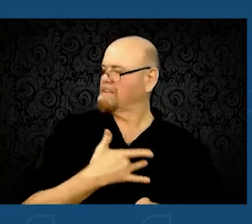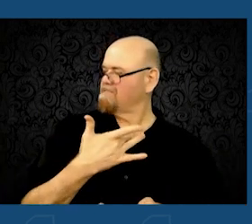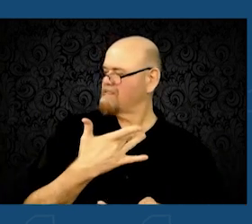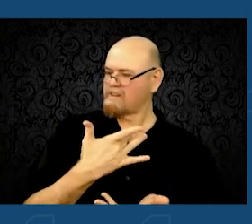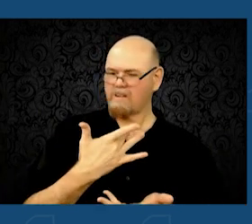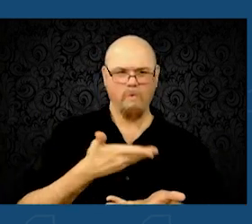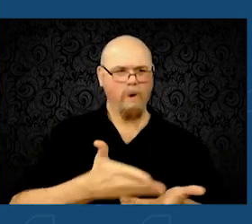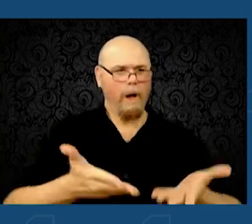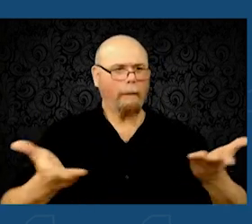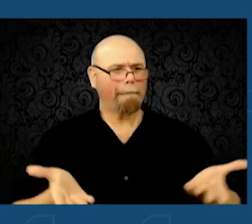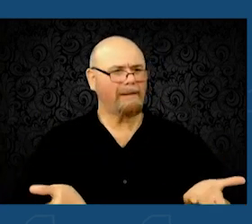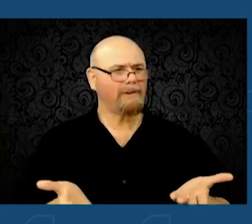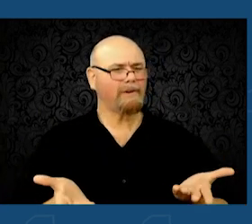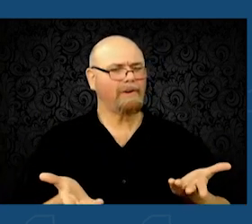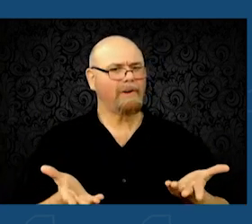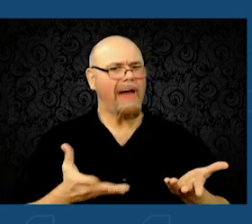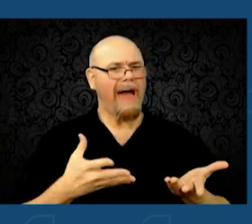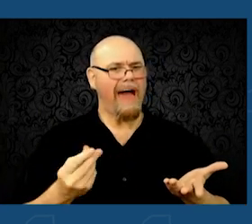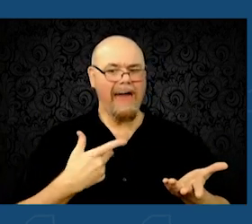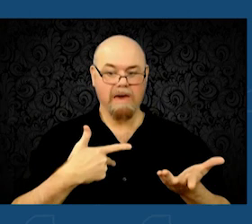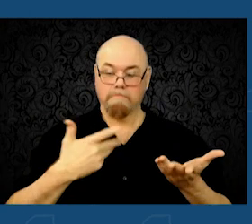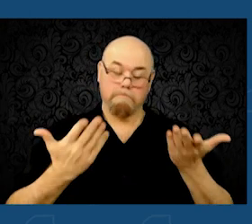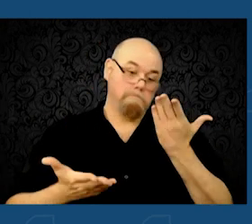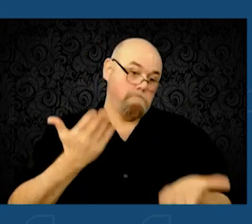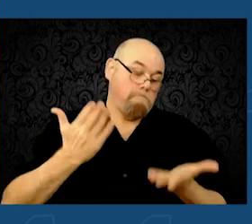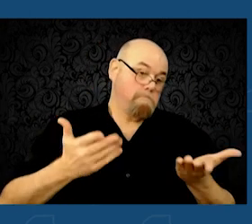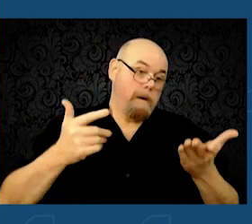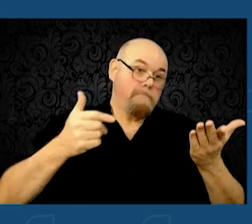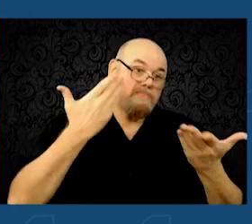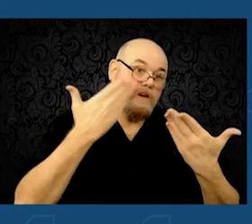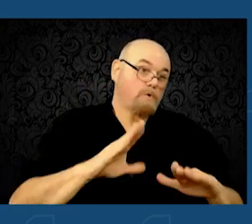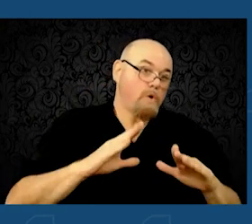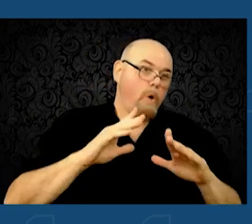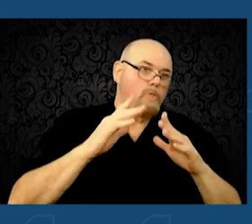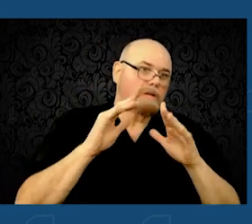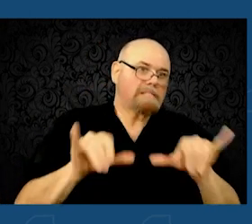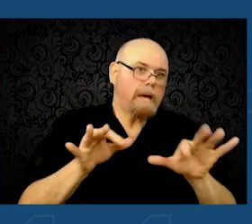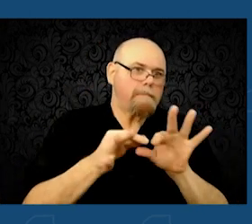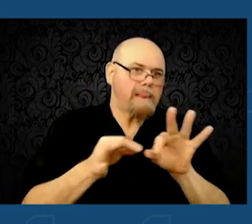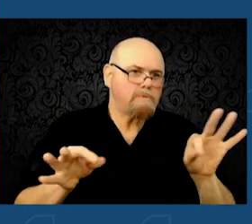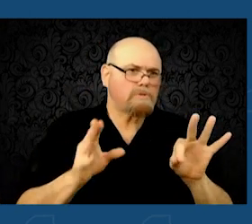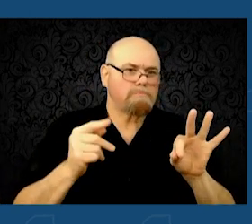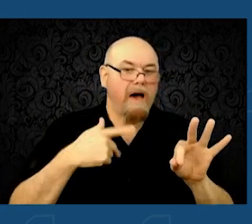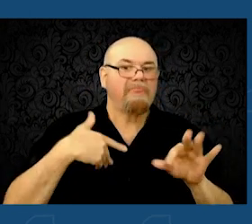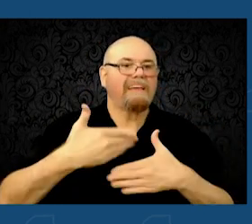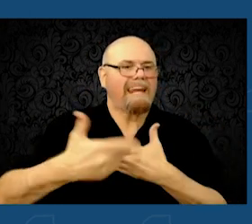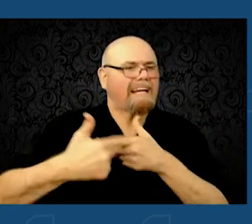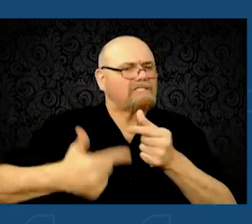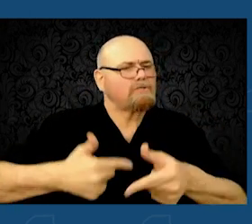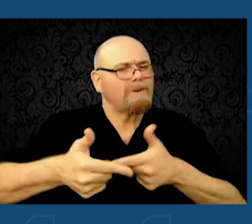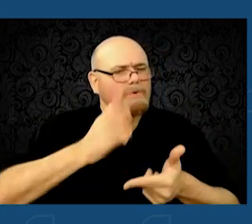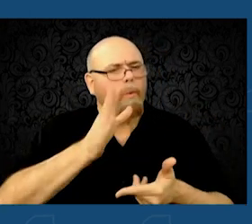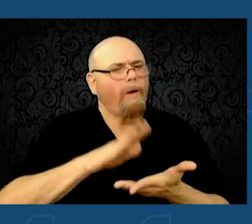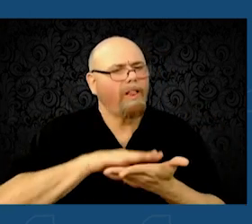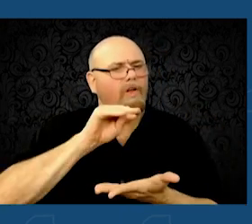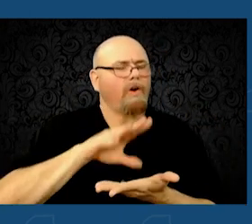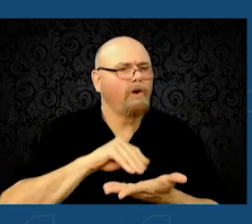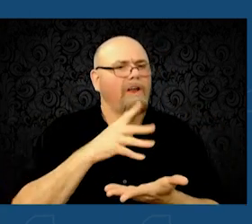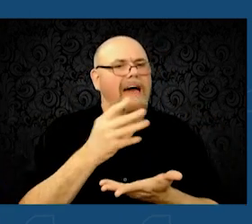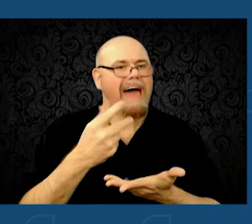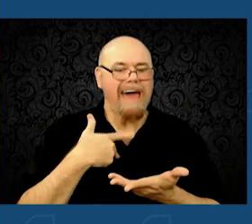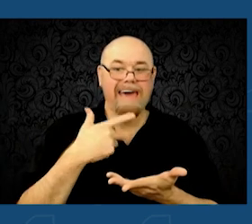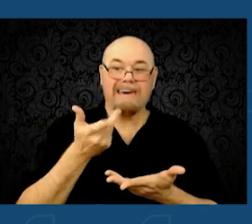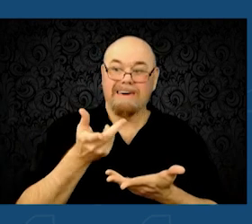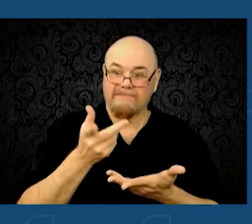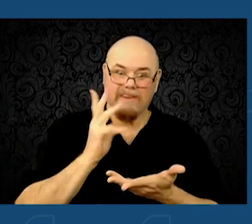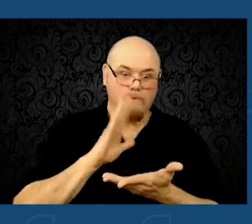next generation will. And when they're educated in our great public schools, they're going to get those good paying jobs. That is the American